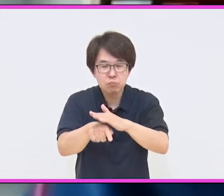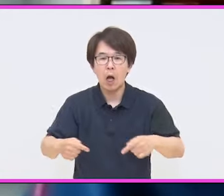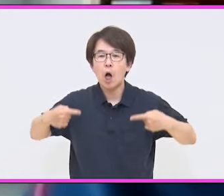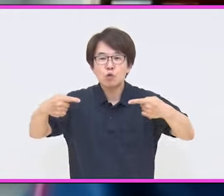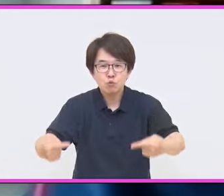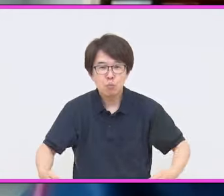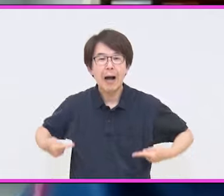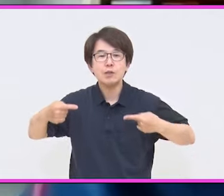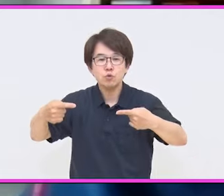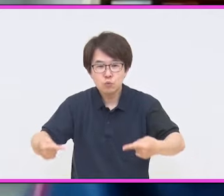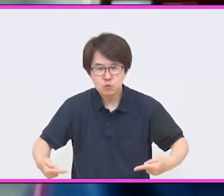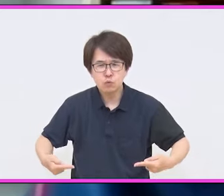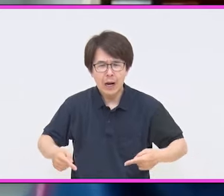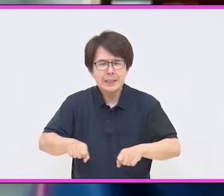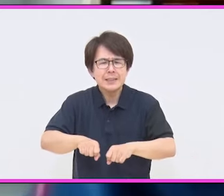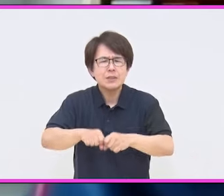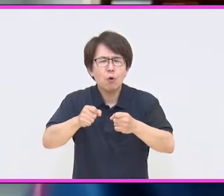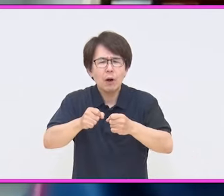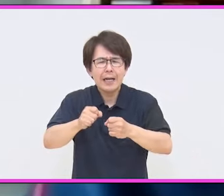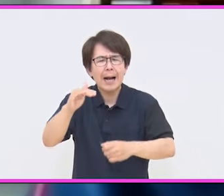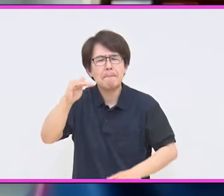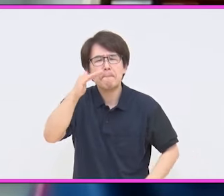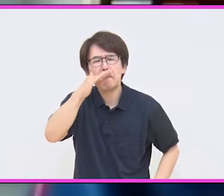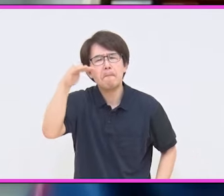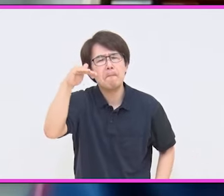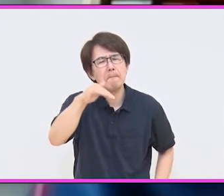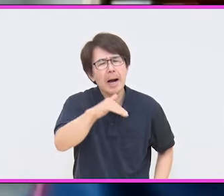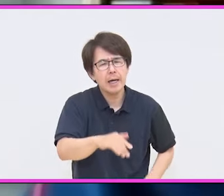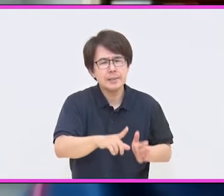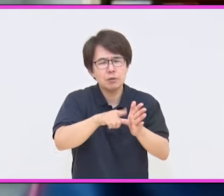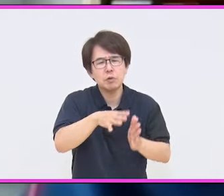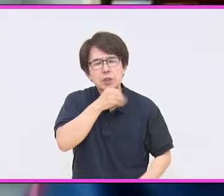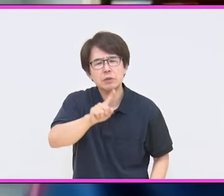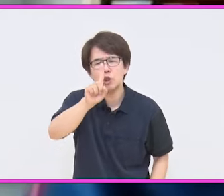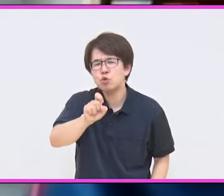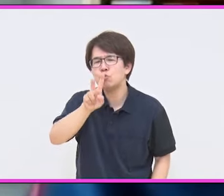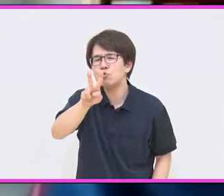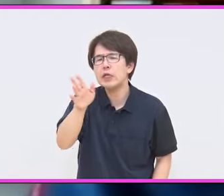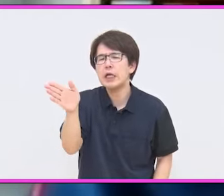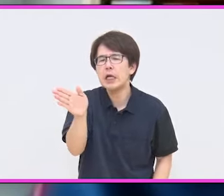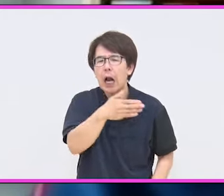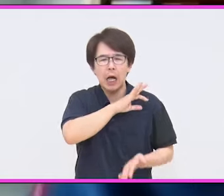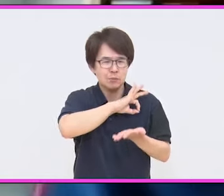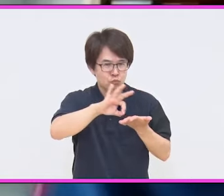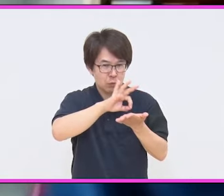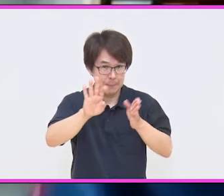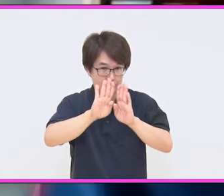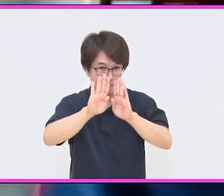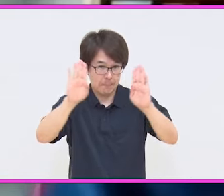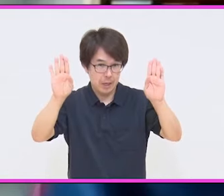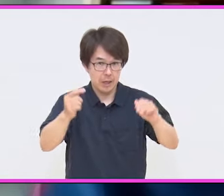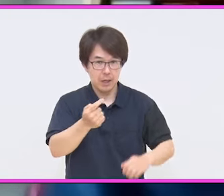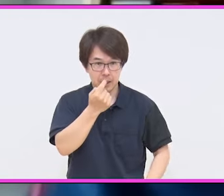wheelchair since my disability got worse when I was about 12 years old.